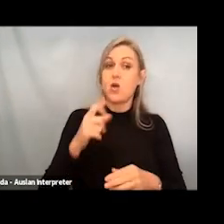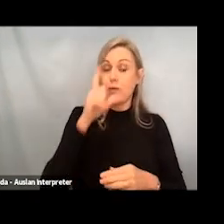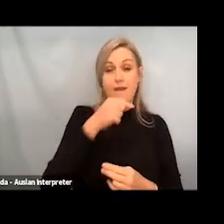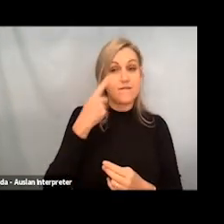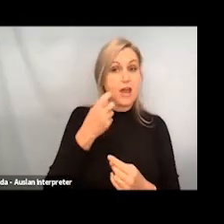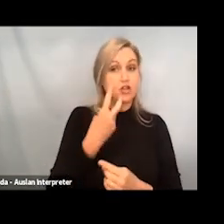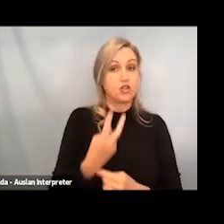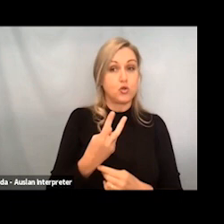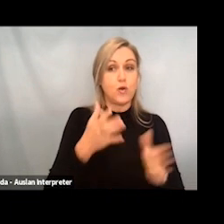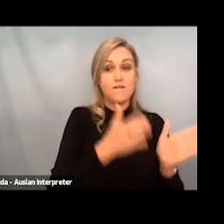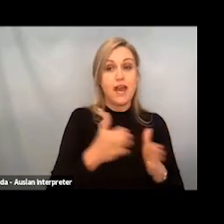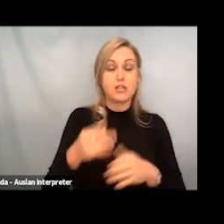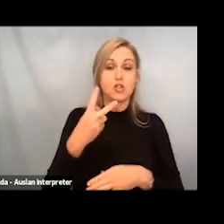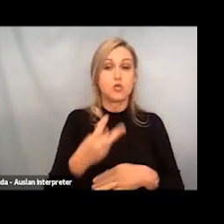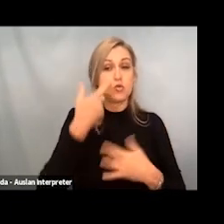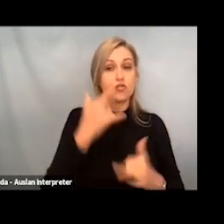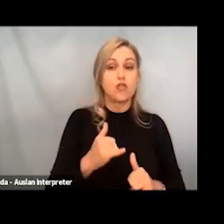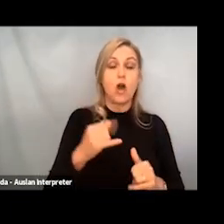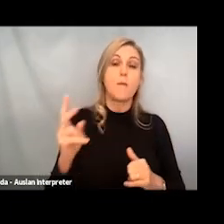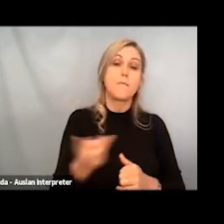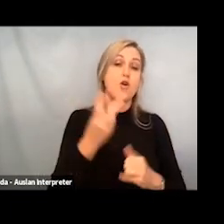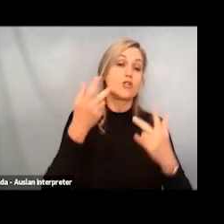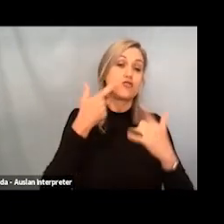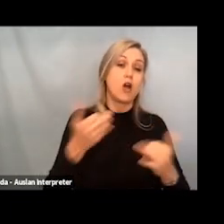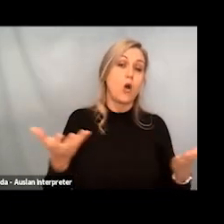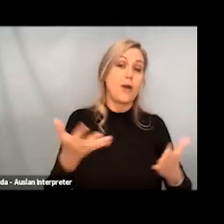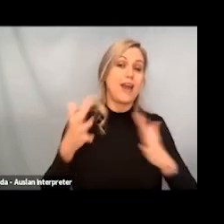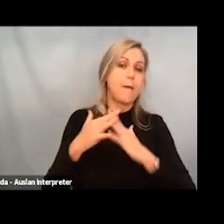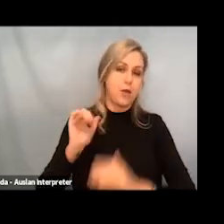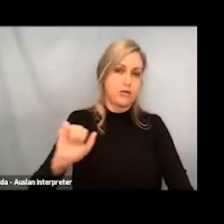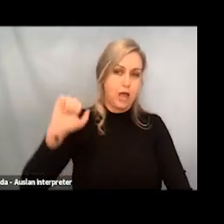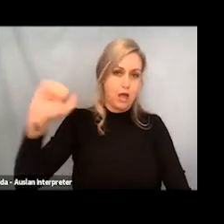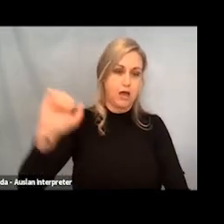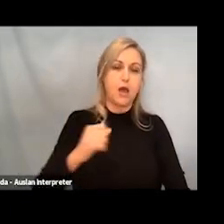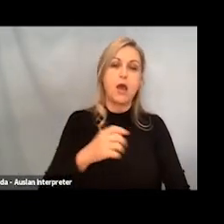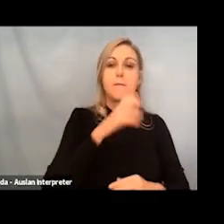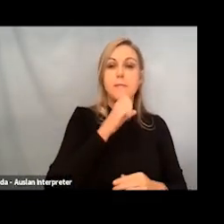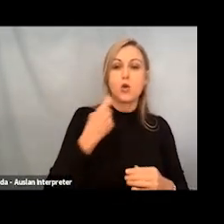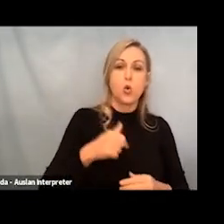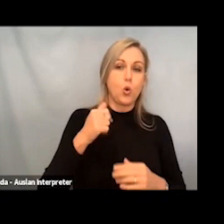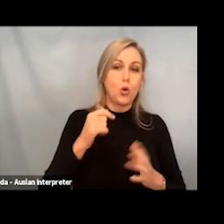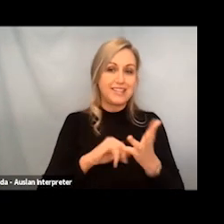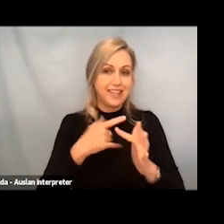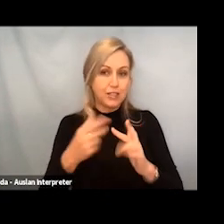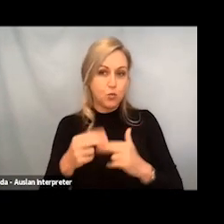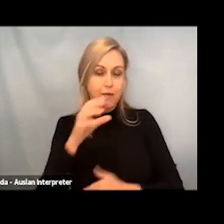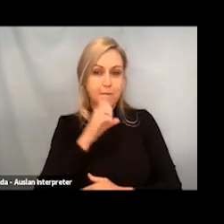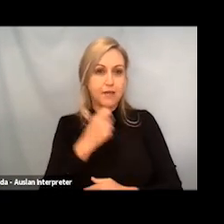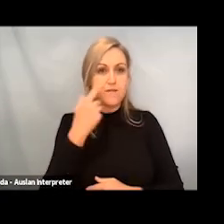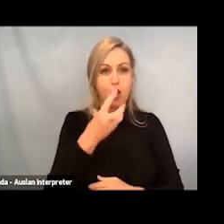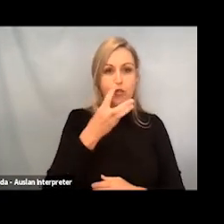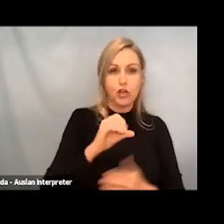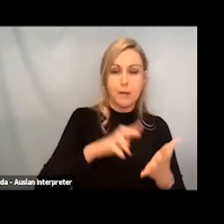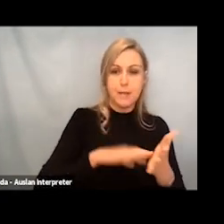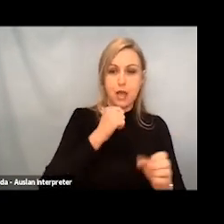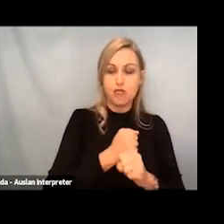phase 2 trials. Both of them were conducted in the USA on men who have sex with men. And they found that 30 milligrams a